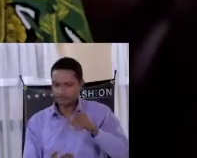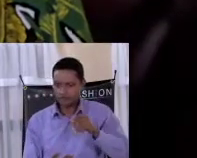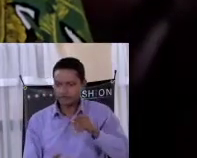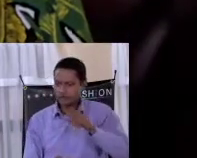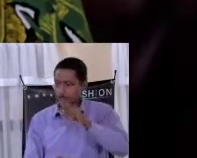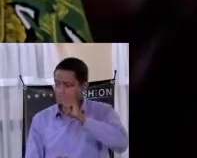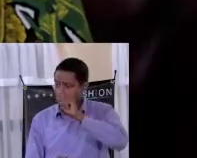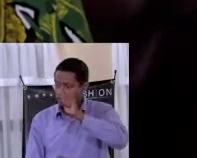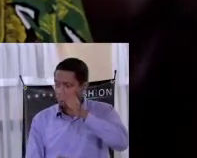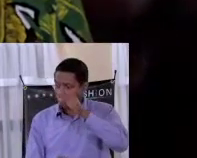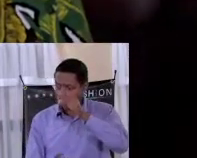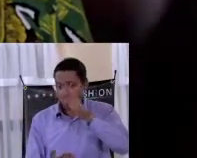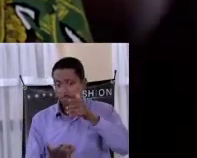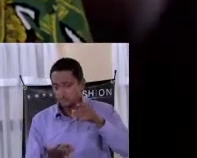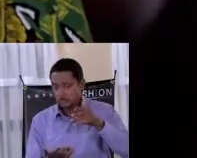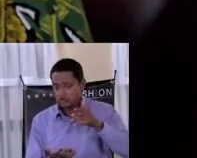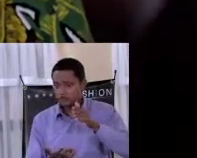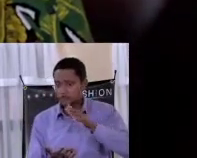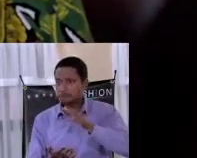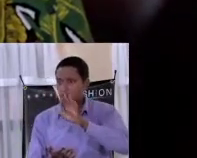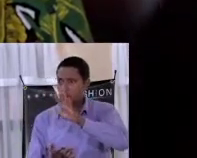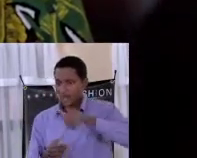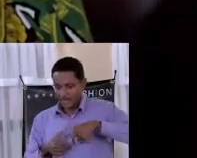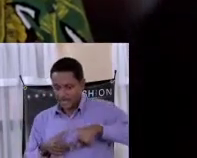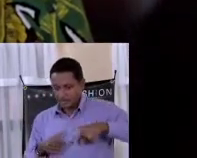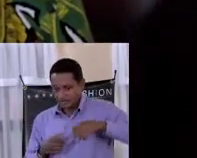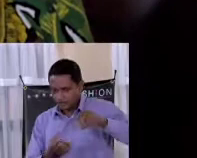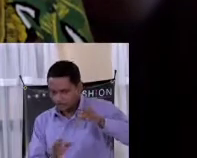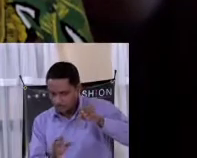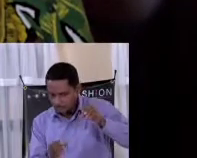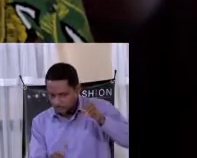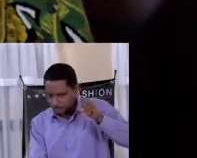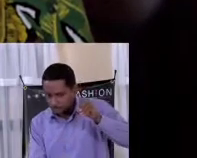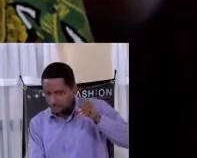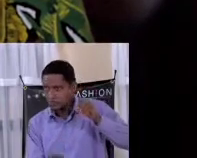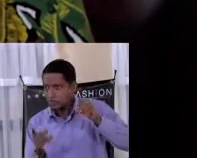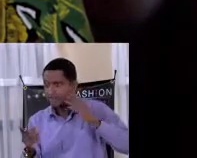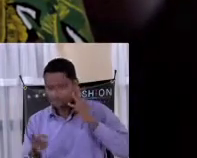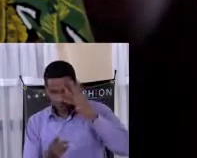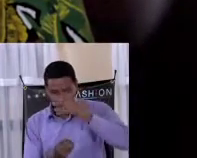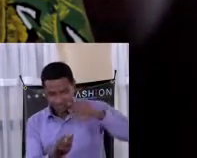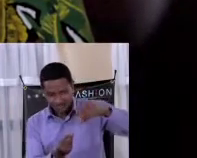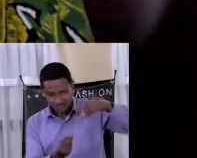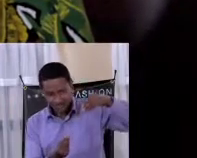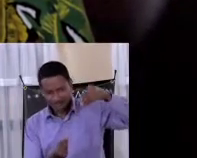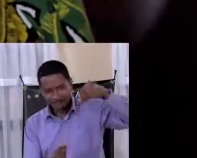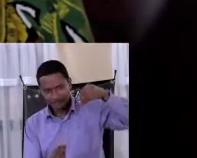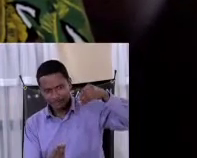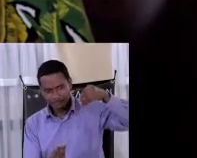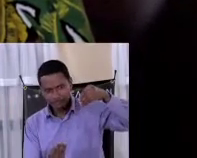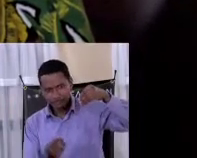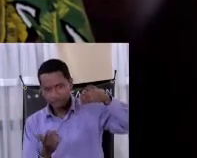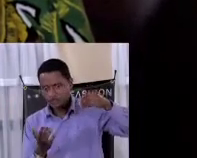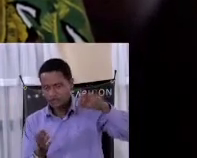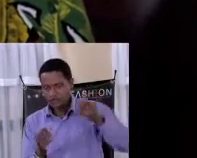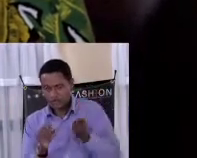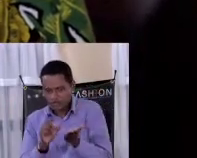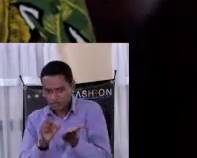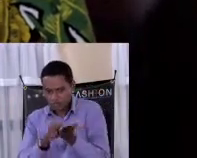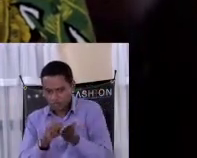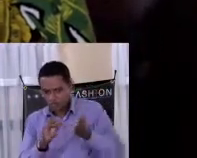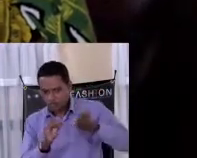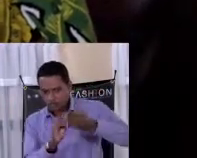have a really beautiful garment with a satin label with a screen print on it? How does